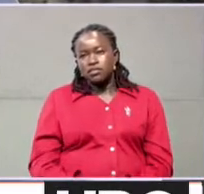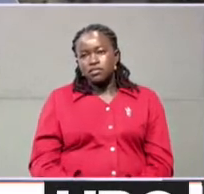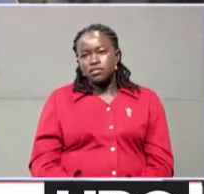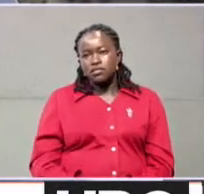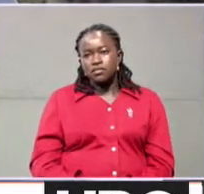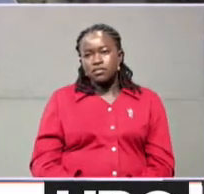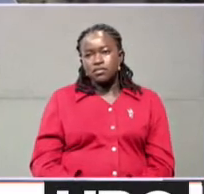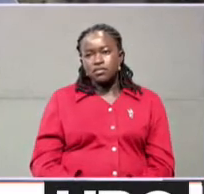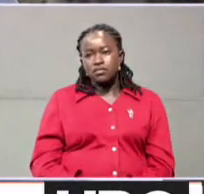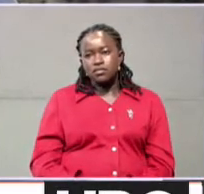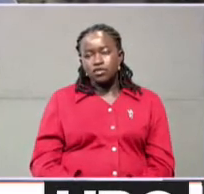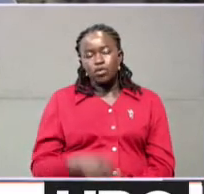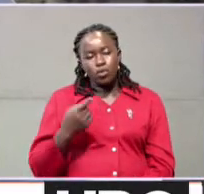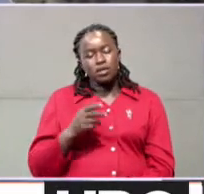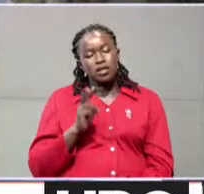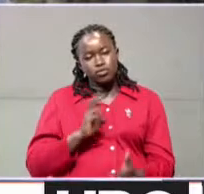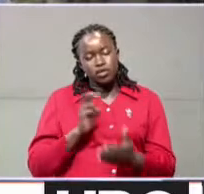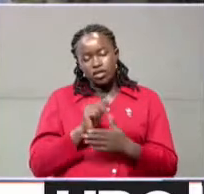recommendations